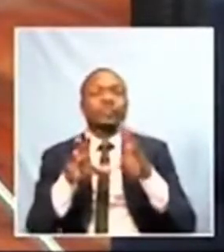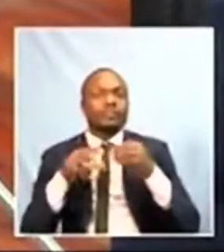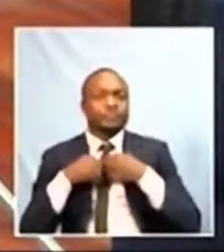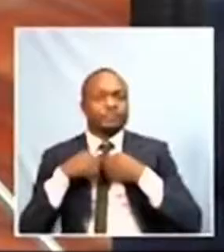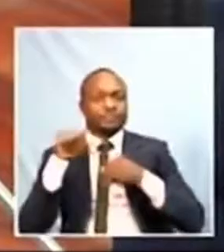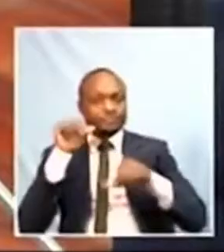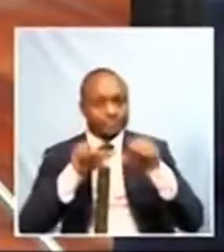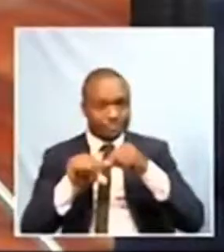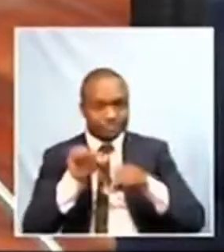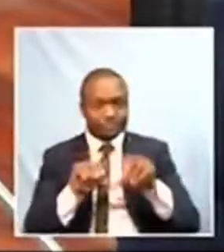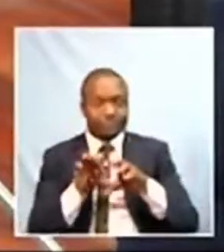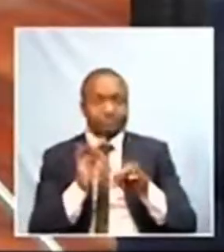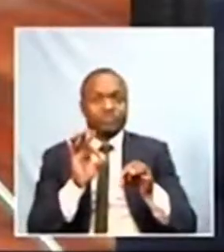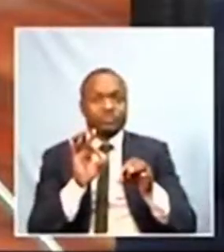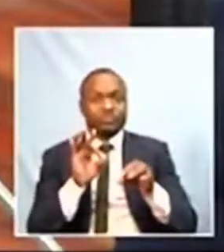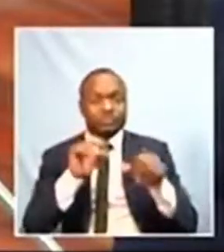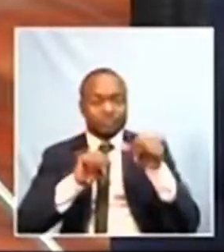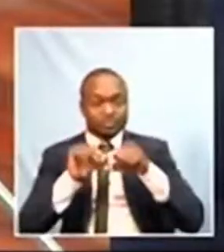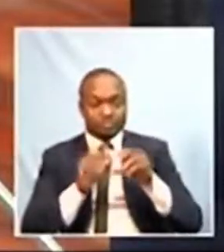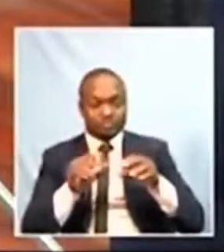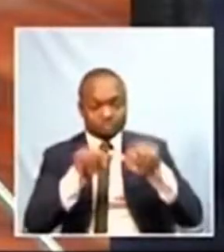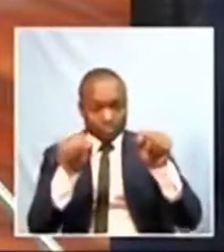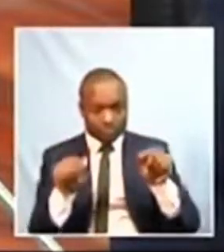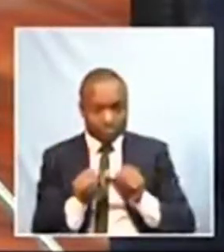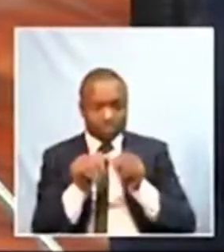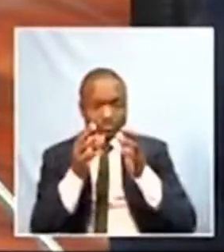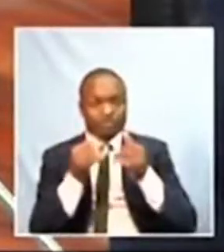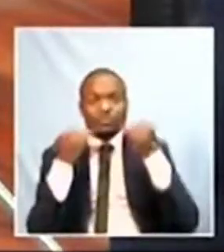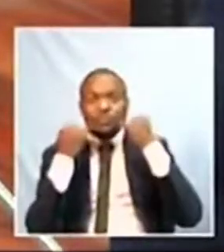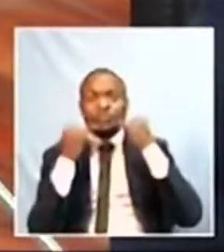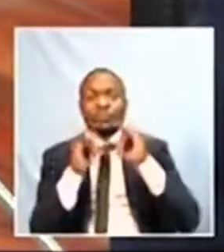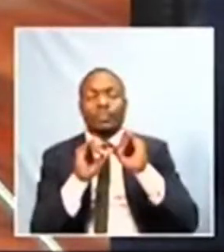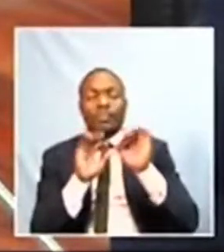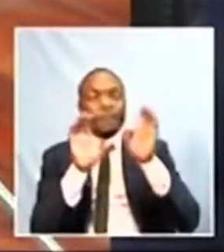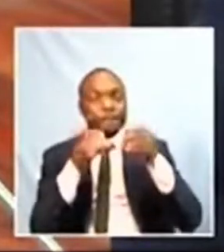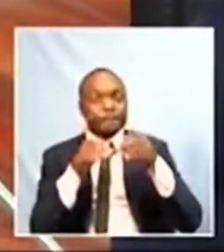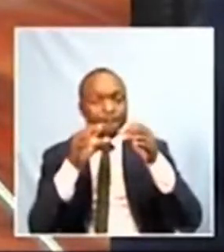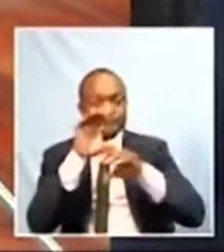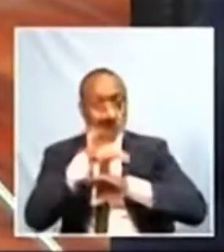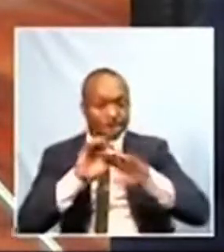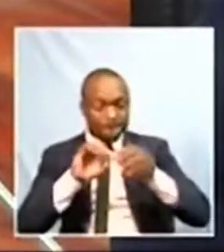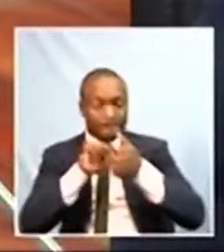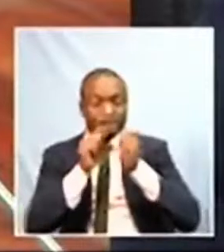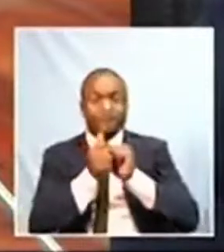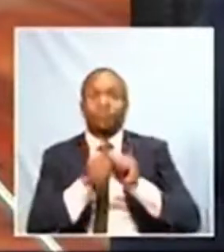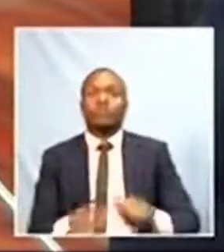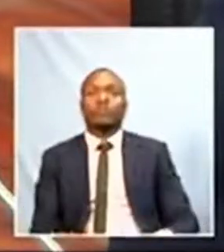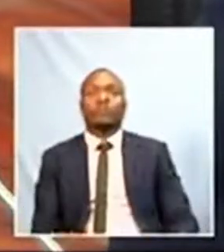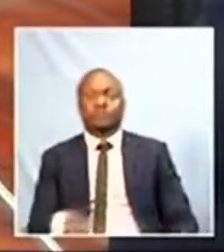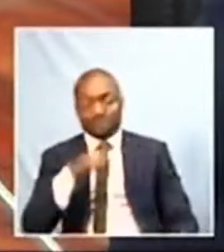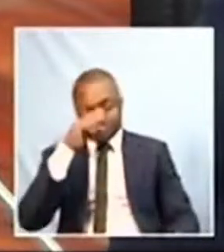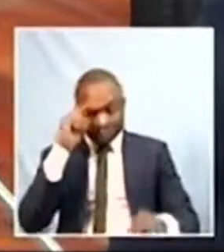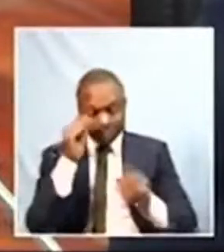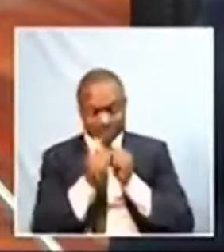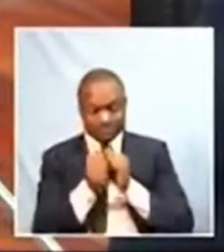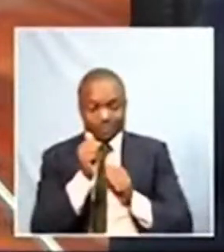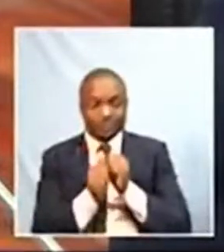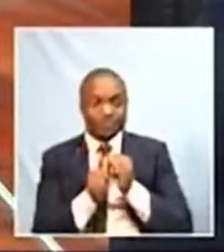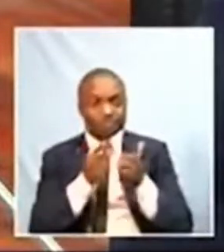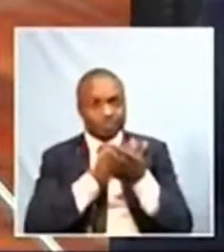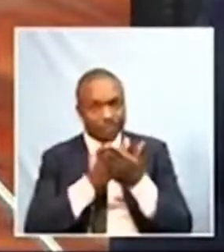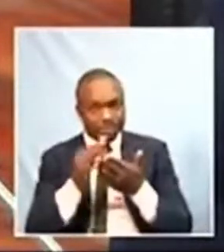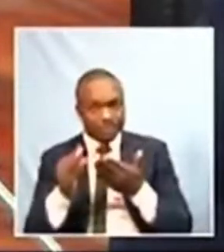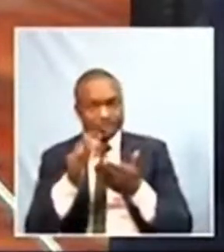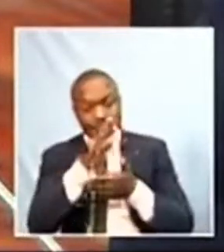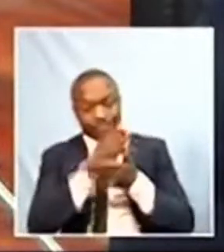acknowledges the observations made by the Auditor General and wishes to inform the committee that the cause of the query was as a result of failure